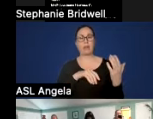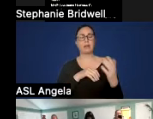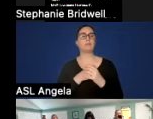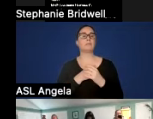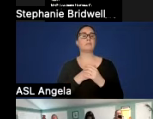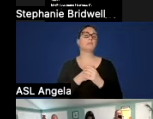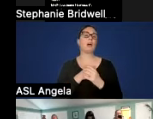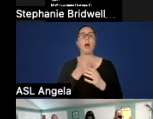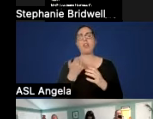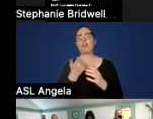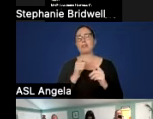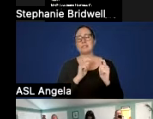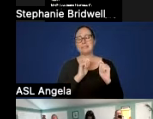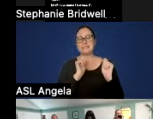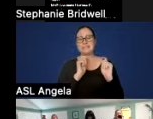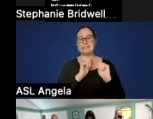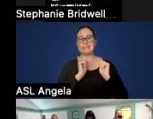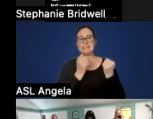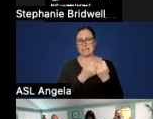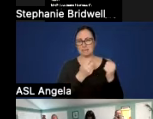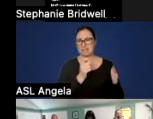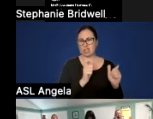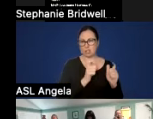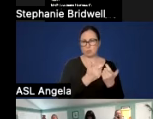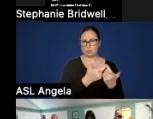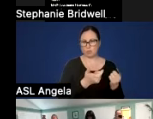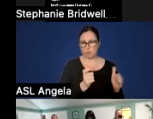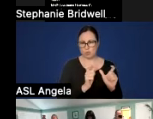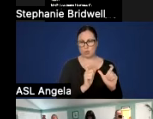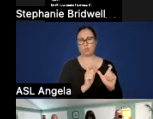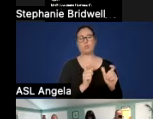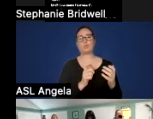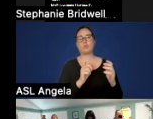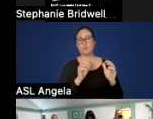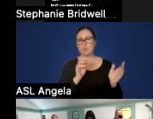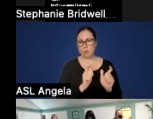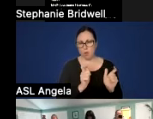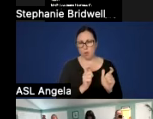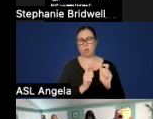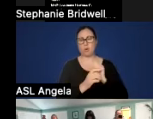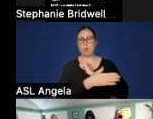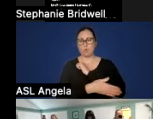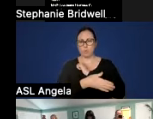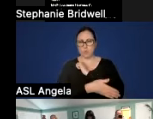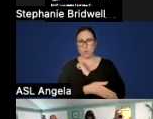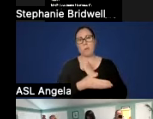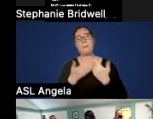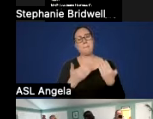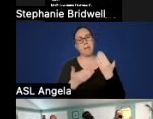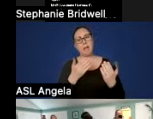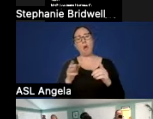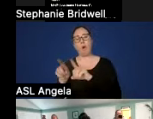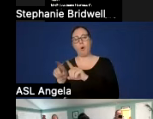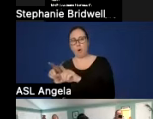smaller or more rural communities or tribal communities, may actually also address domestic violence and or trafficking as